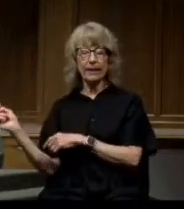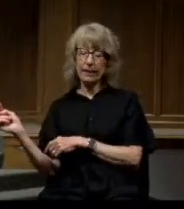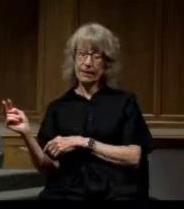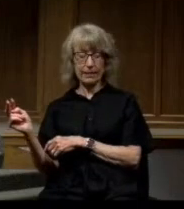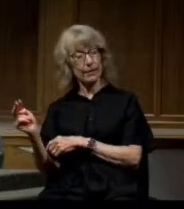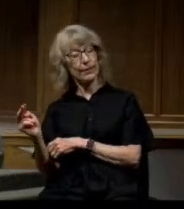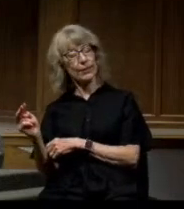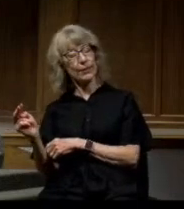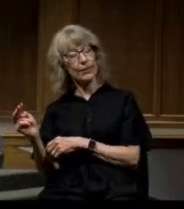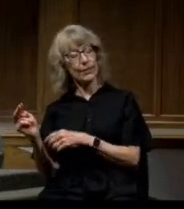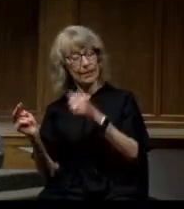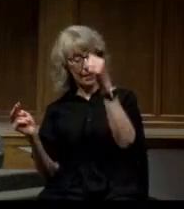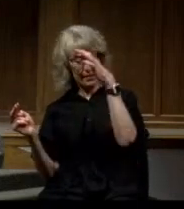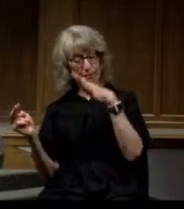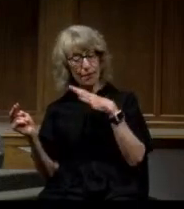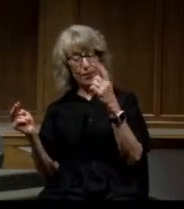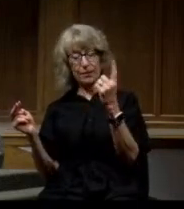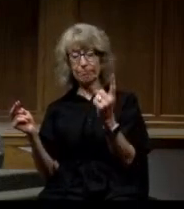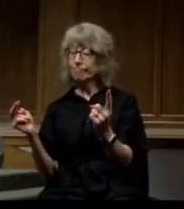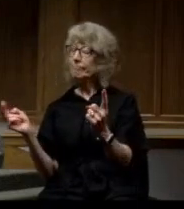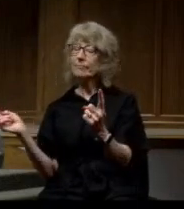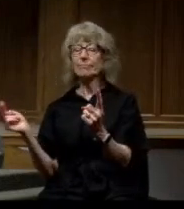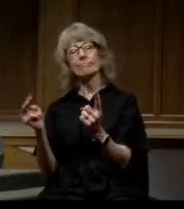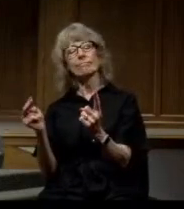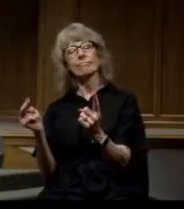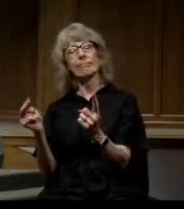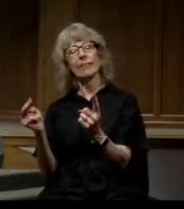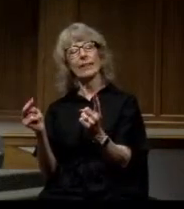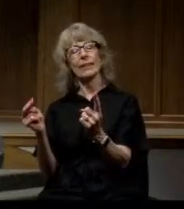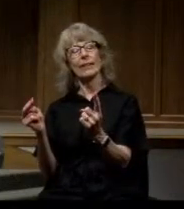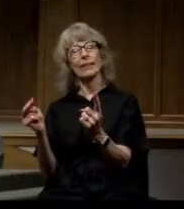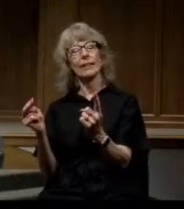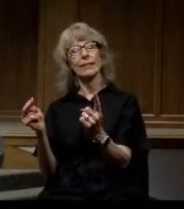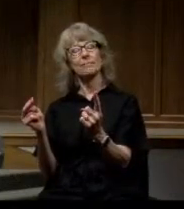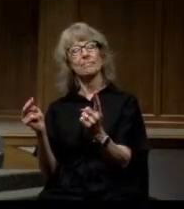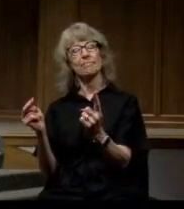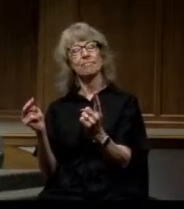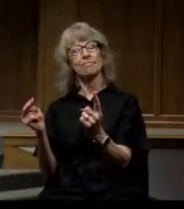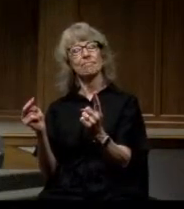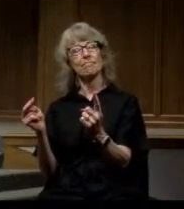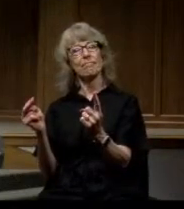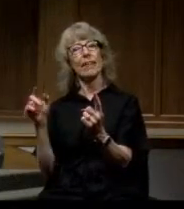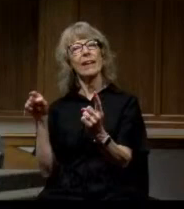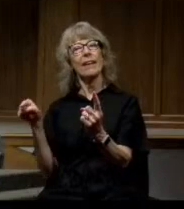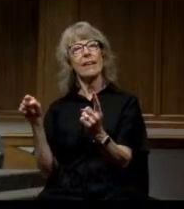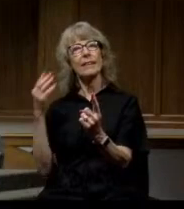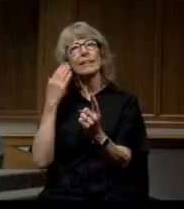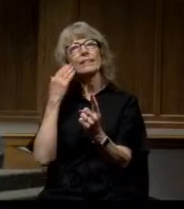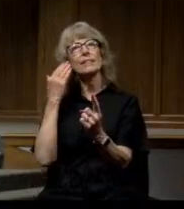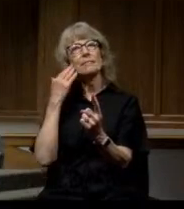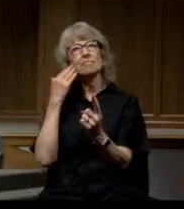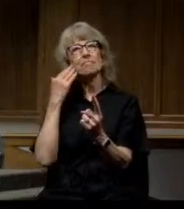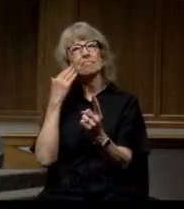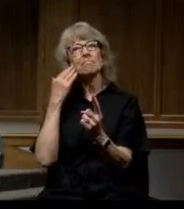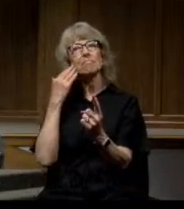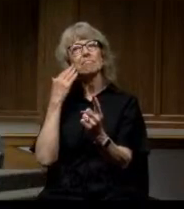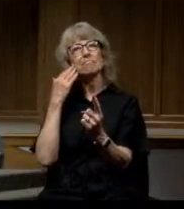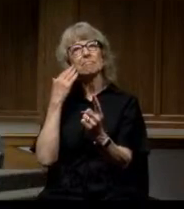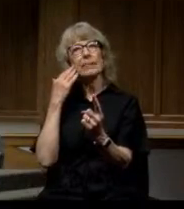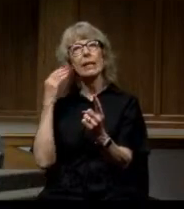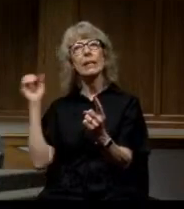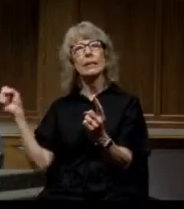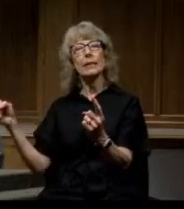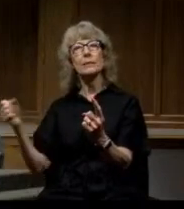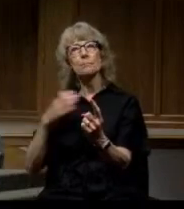father, looked into his father's watery eyes, and he knew that despite his own